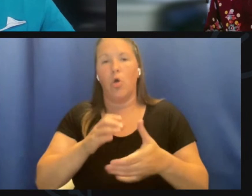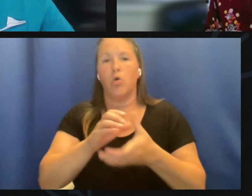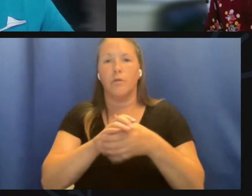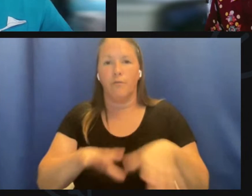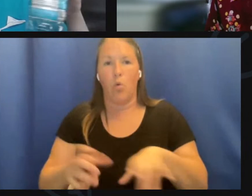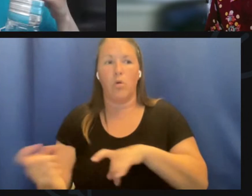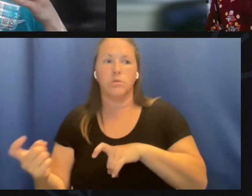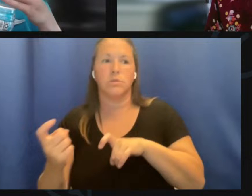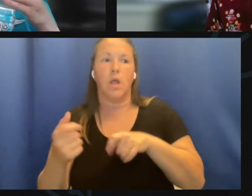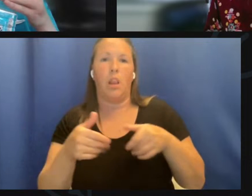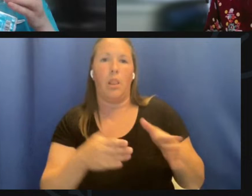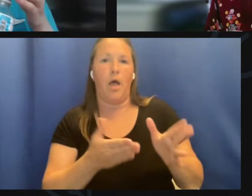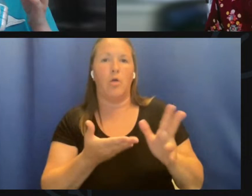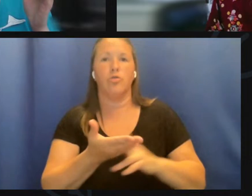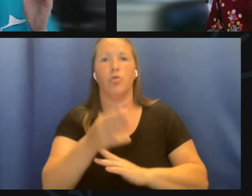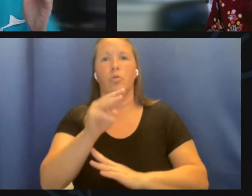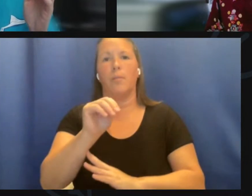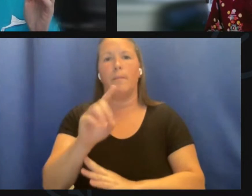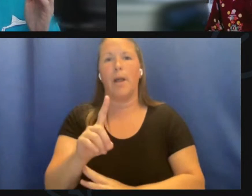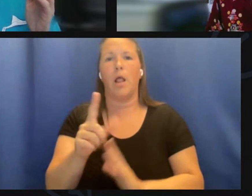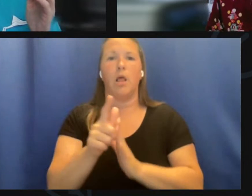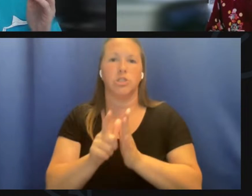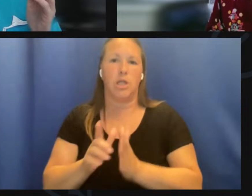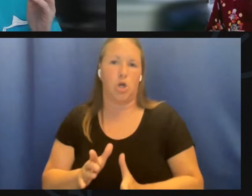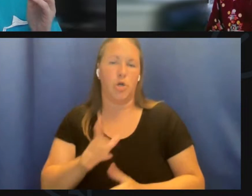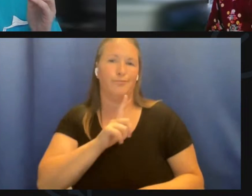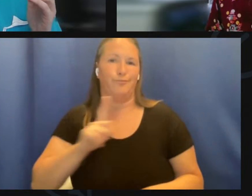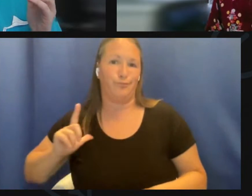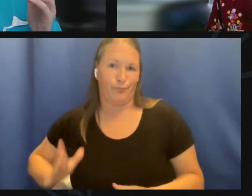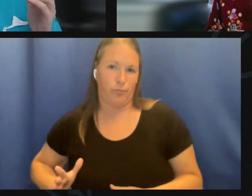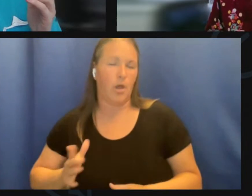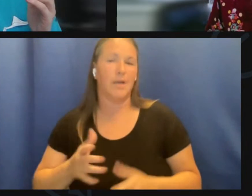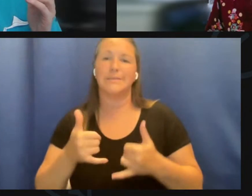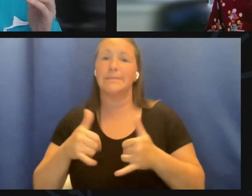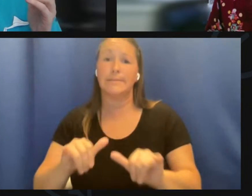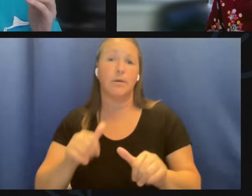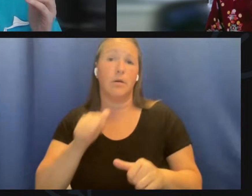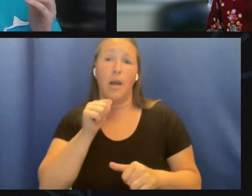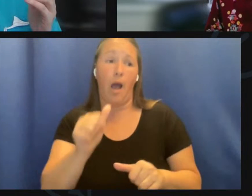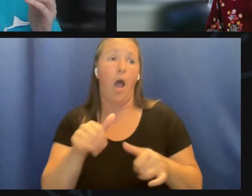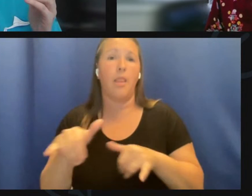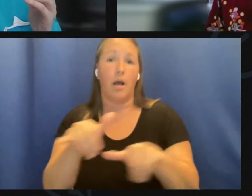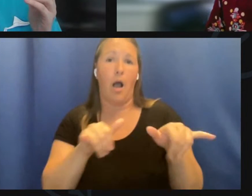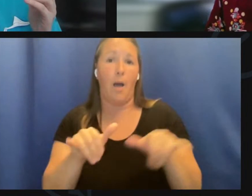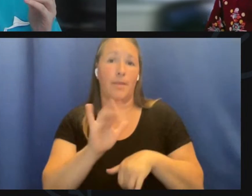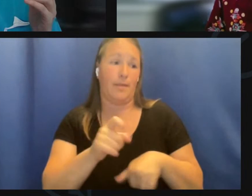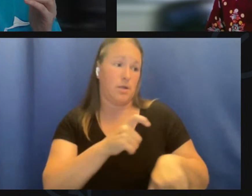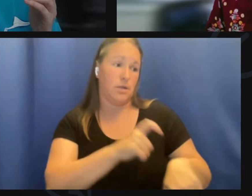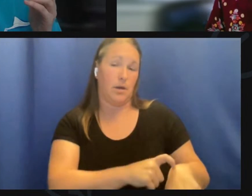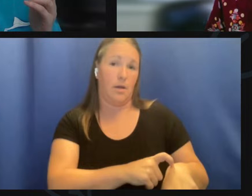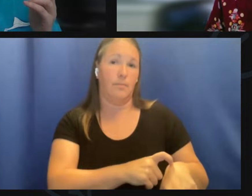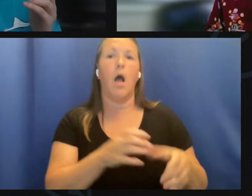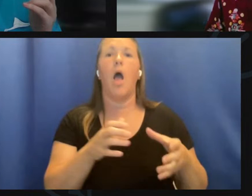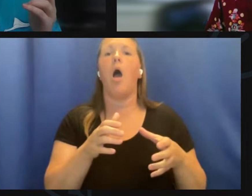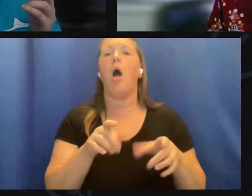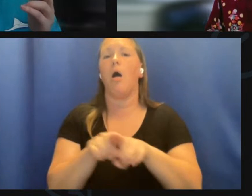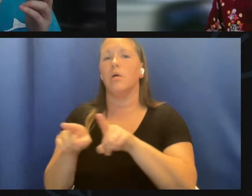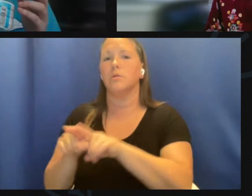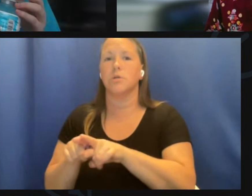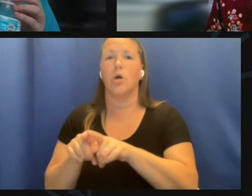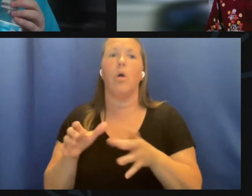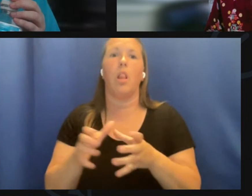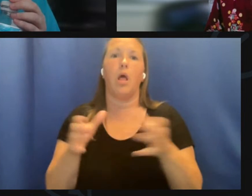legislature, is still not a common thing. And there is a lot of negativity about foreigners and foreign